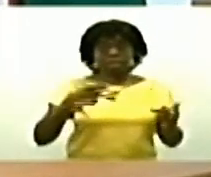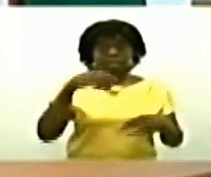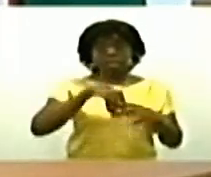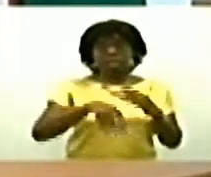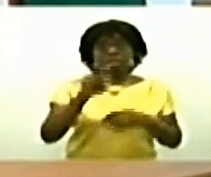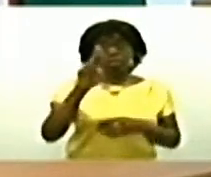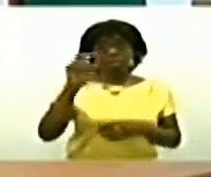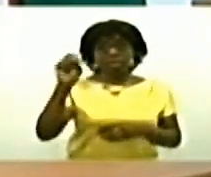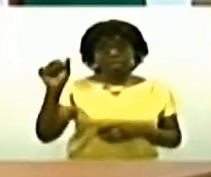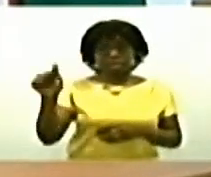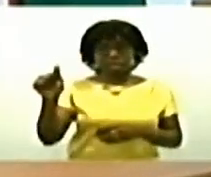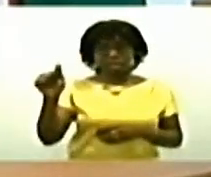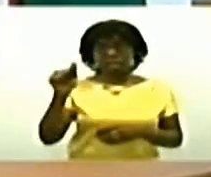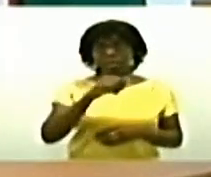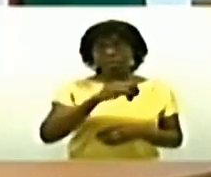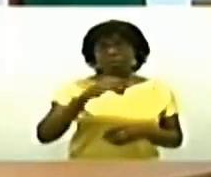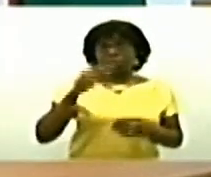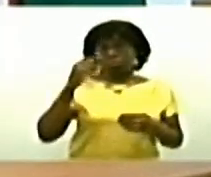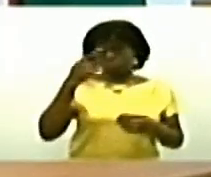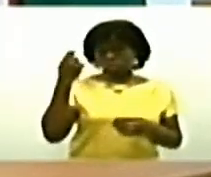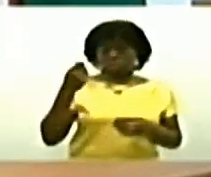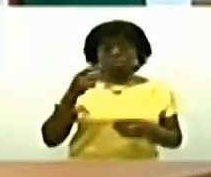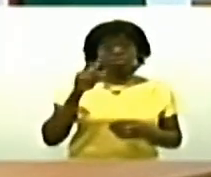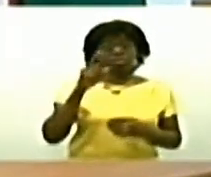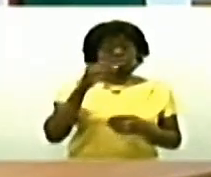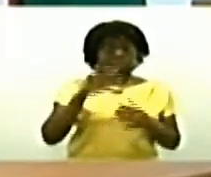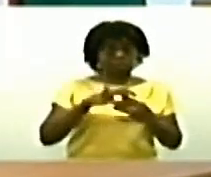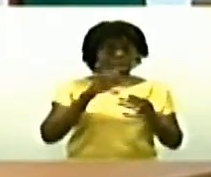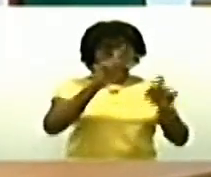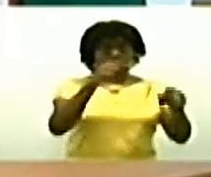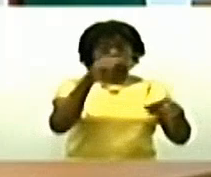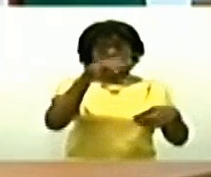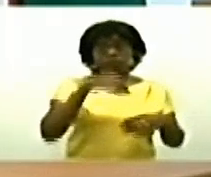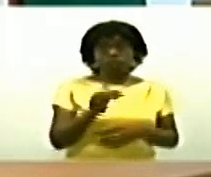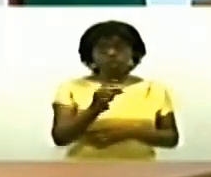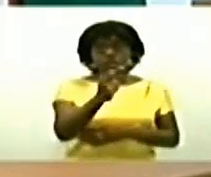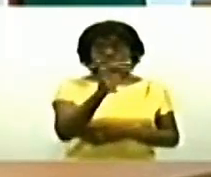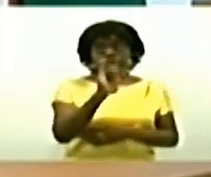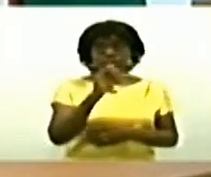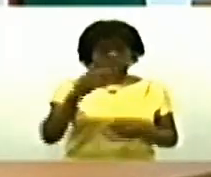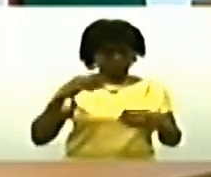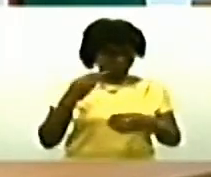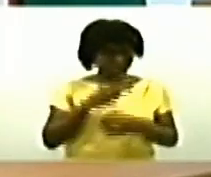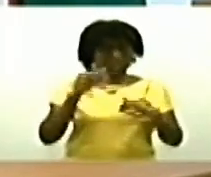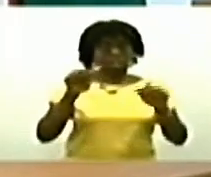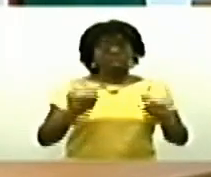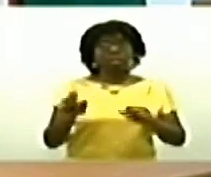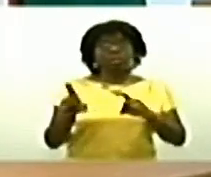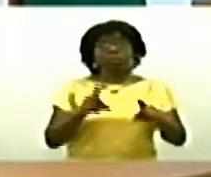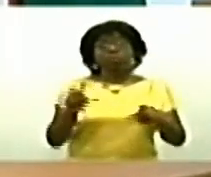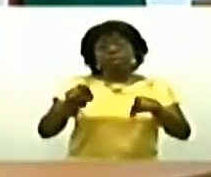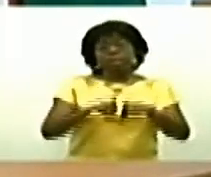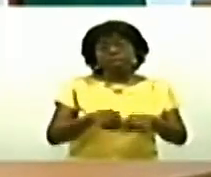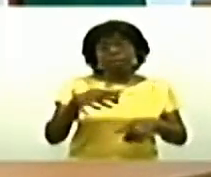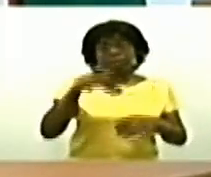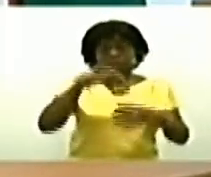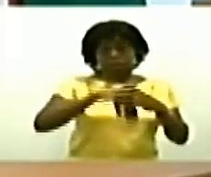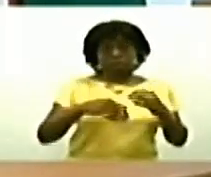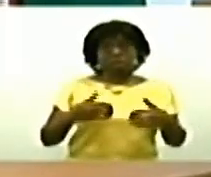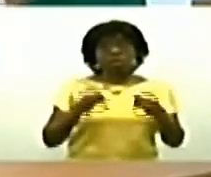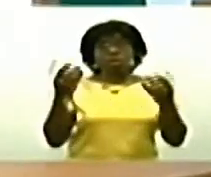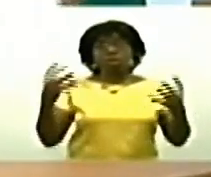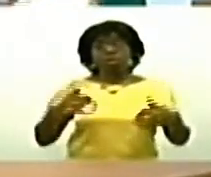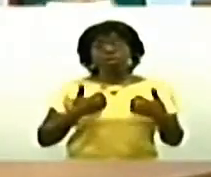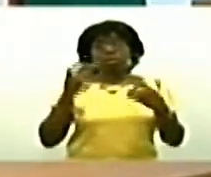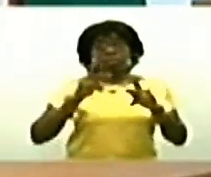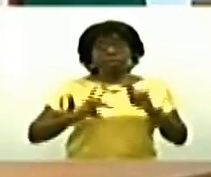all because of just exploiting the sea. We can do the same thing here, and we can involve a lot of young people in that